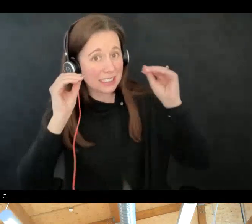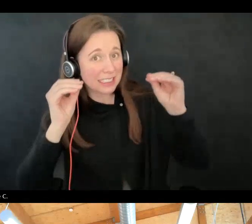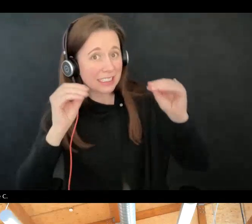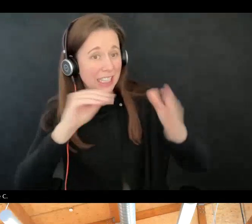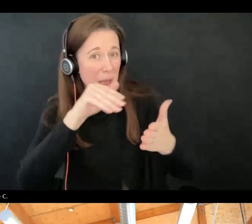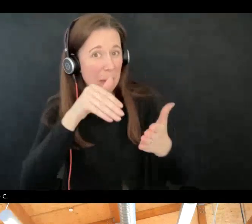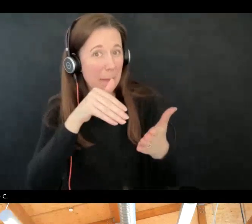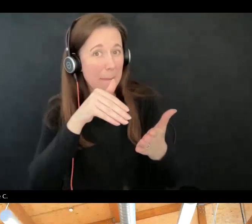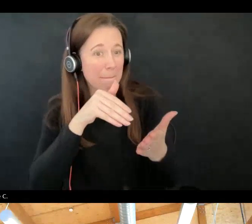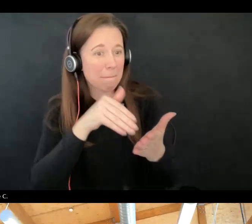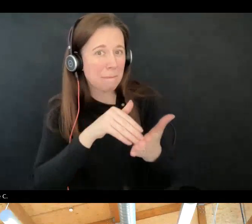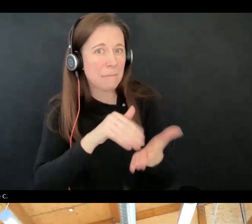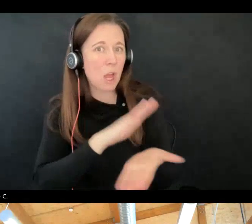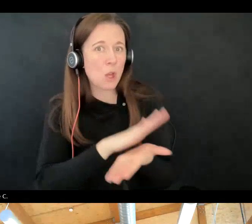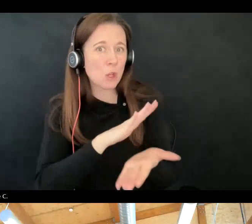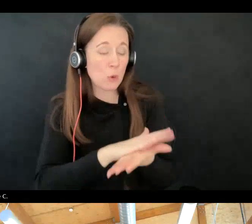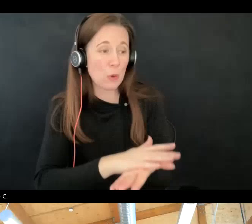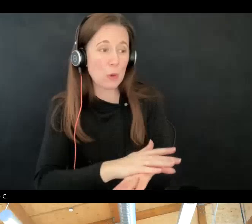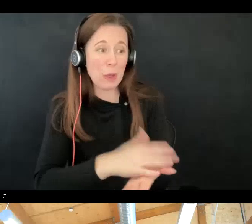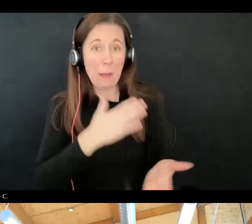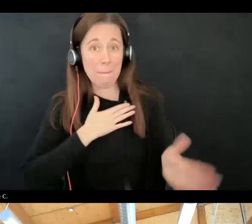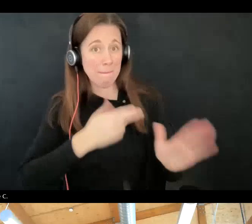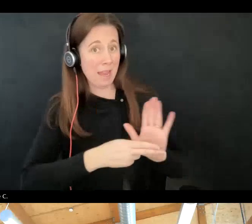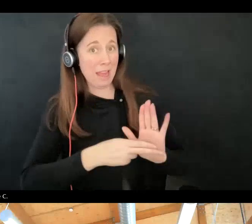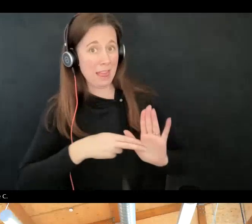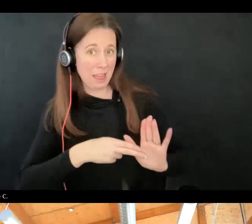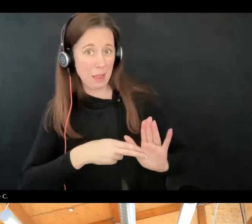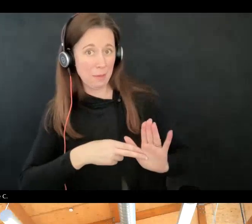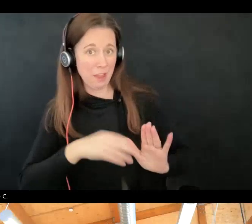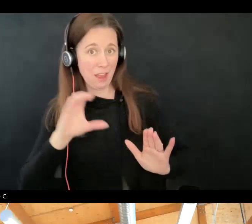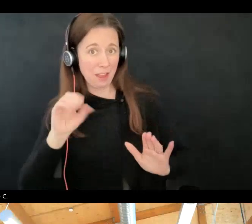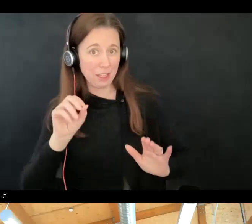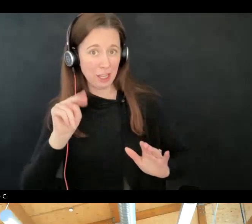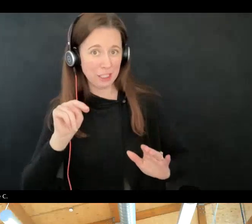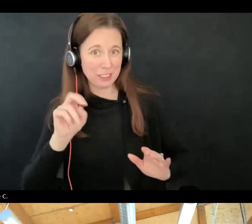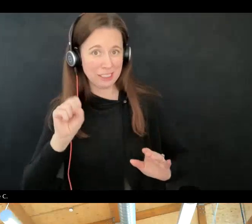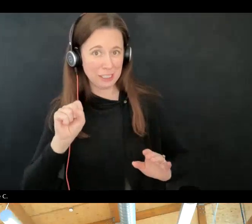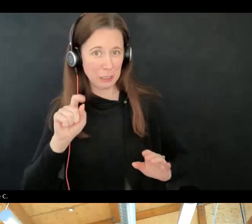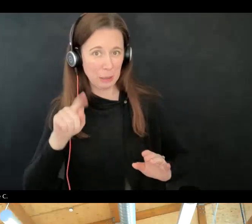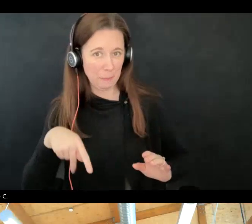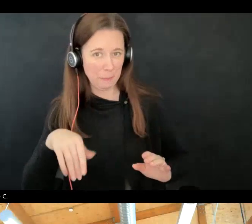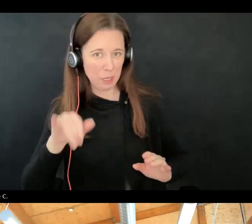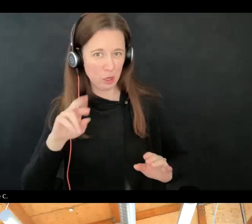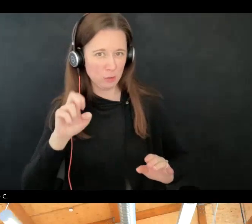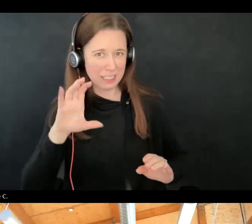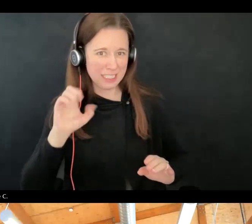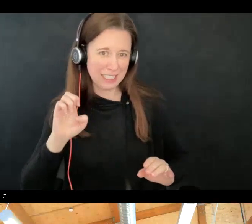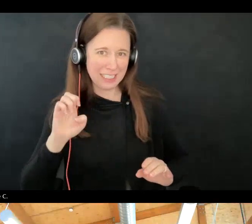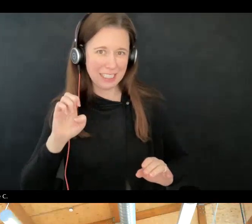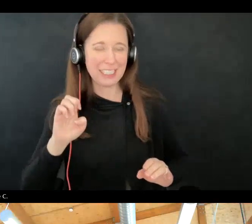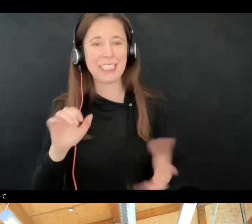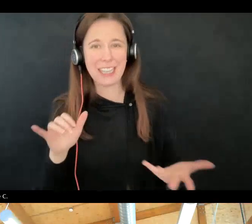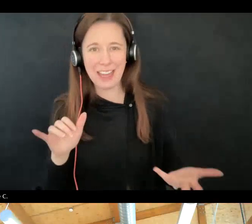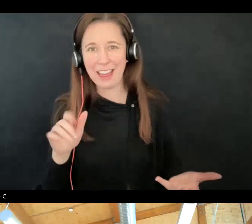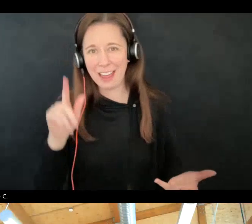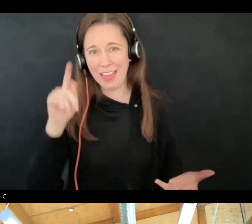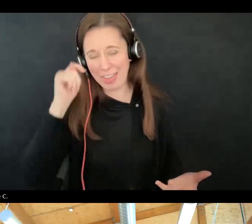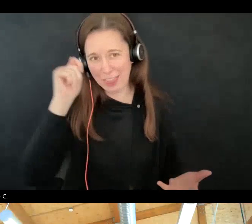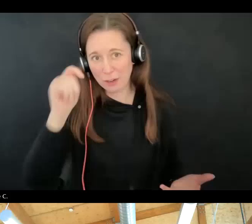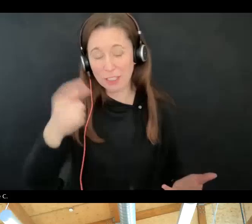theorist. So I wanted to make sure I had actually some facts so I could just be labeled as a theorist and not a conspiracy theorist. Because I